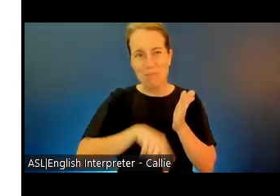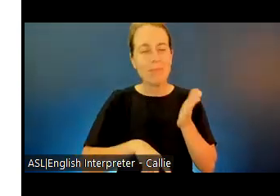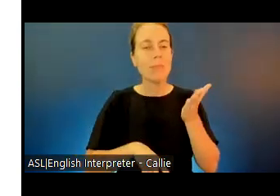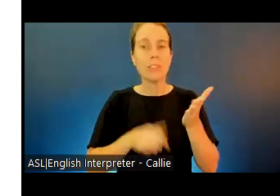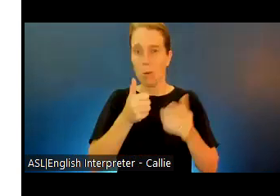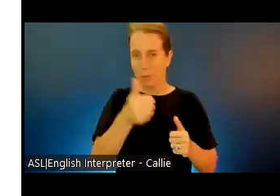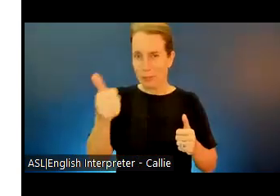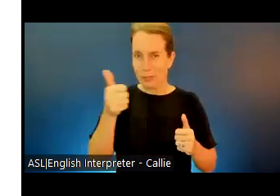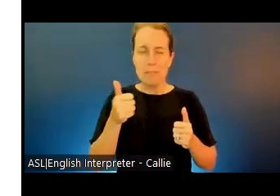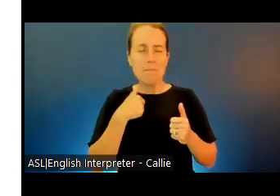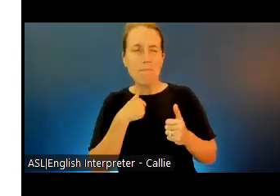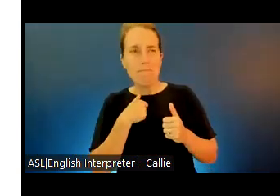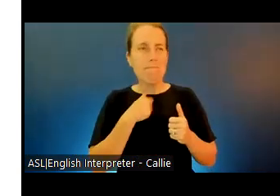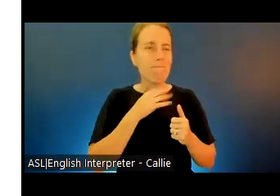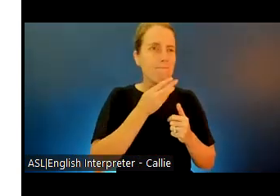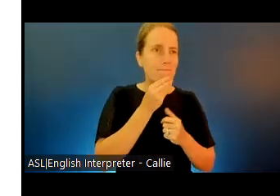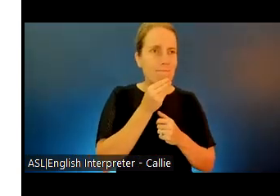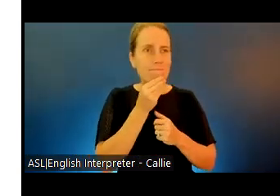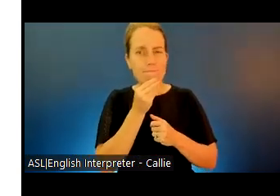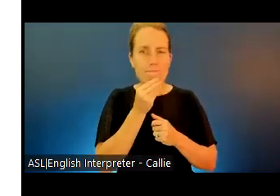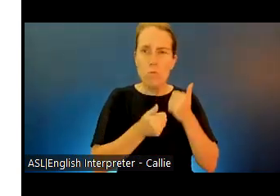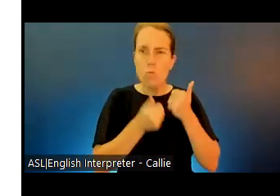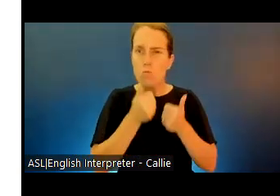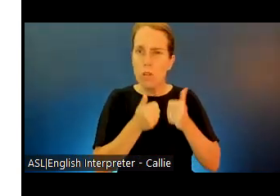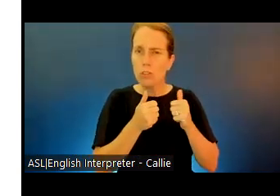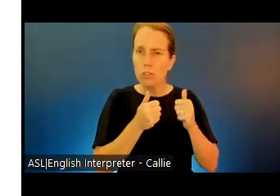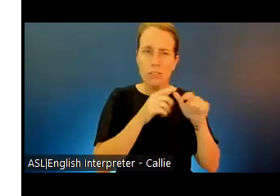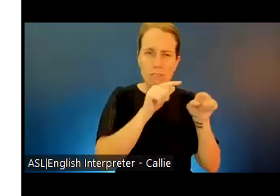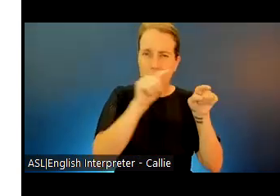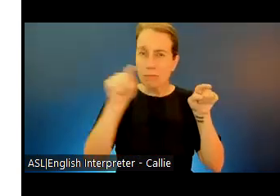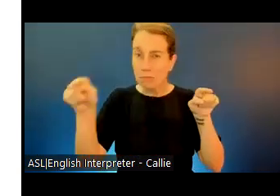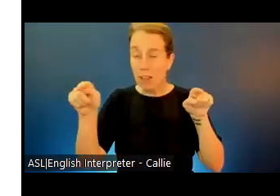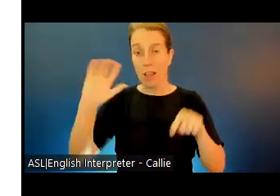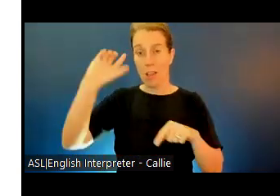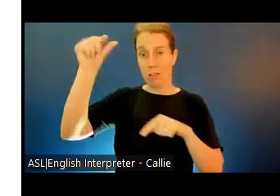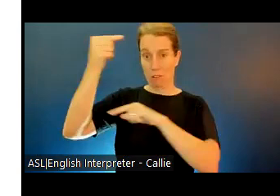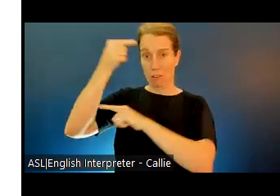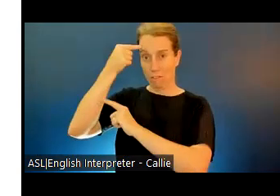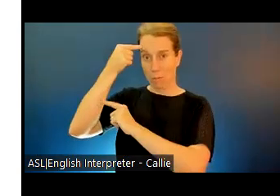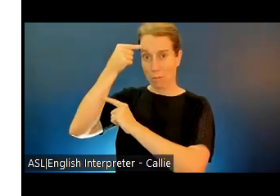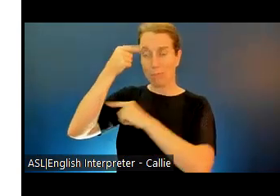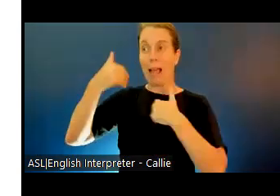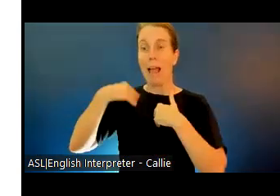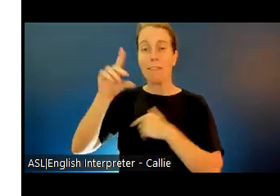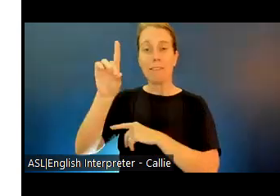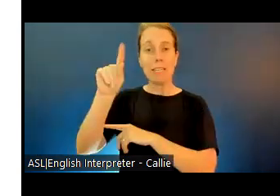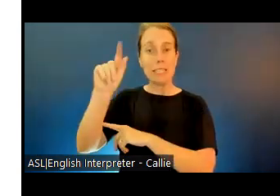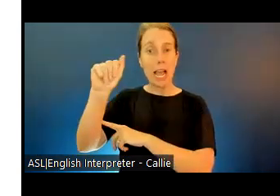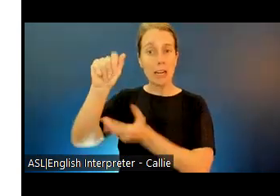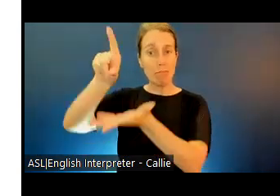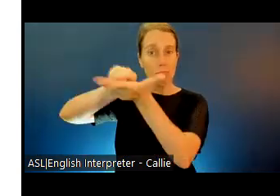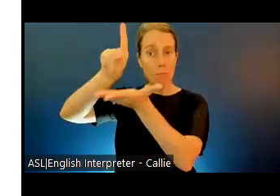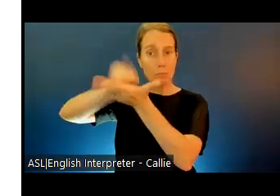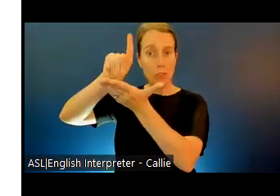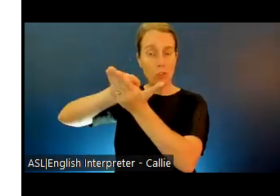government regarding certain types of facilities. This is particularly true of nursing homes. The federal government publishes a lot of